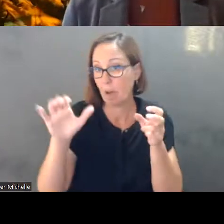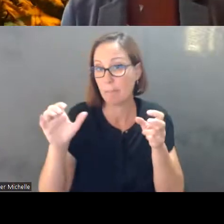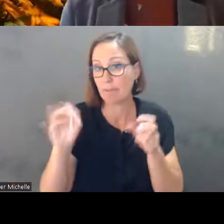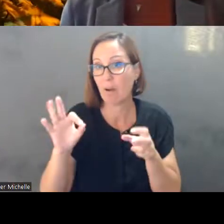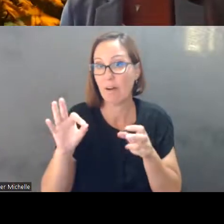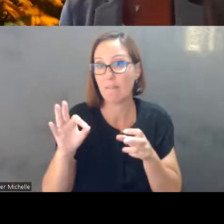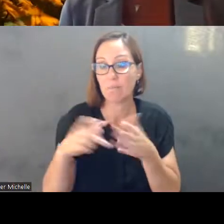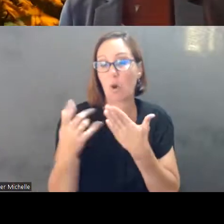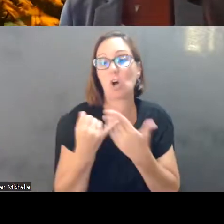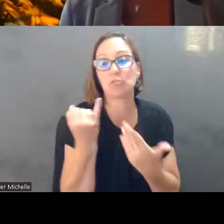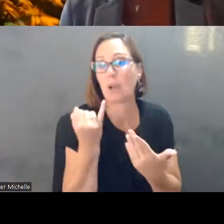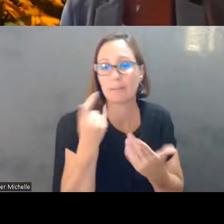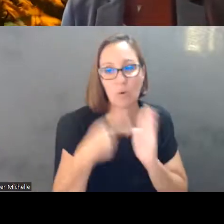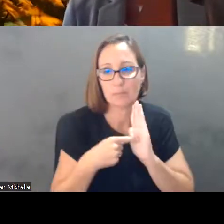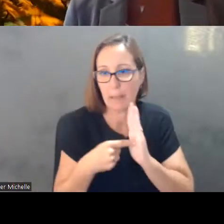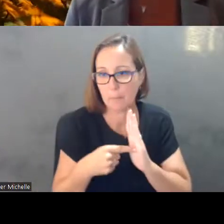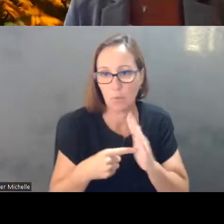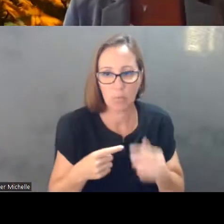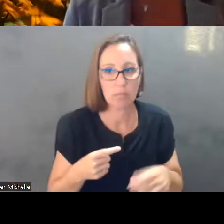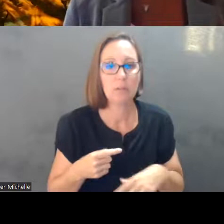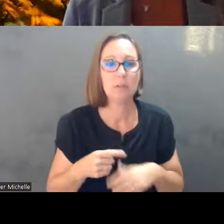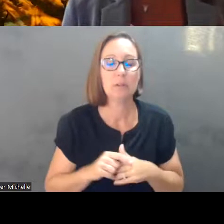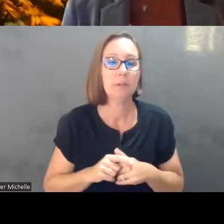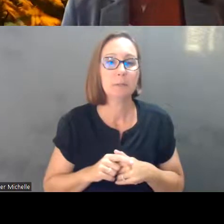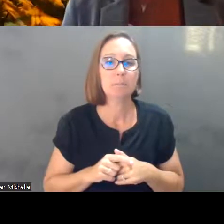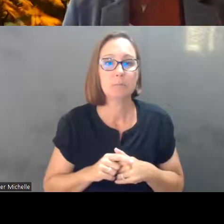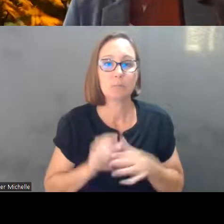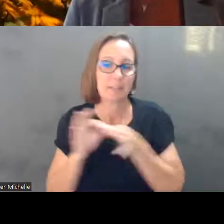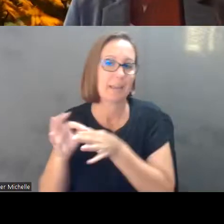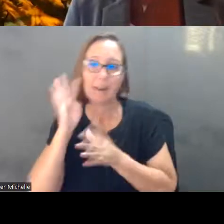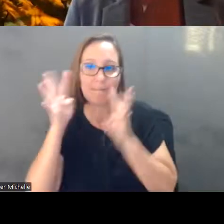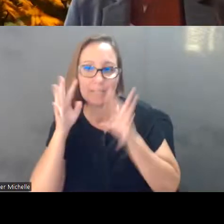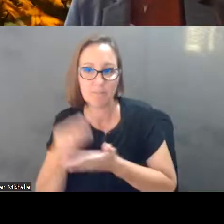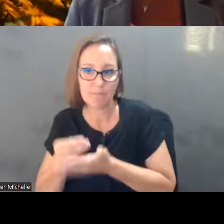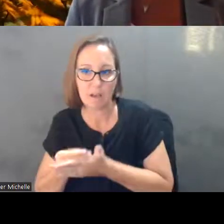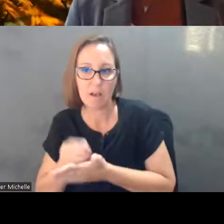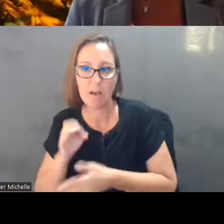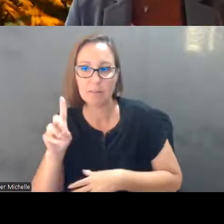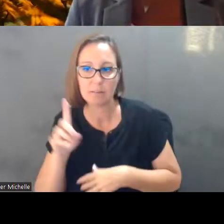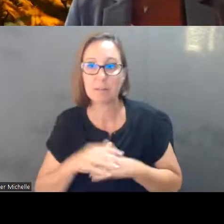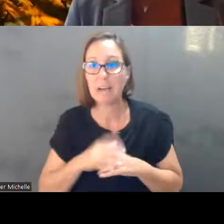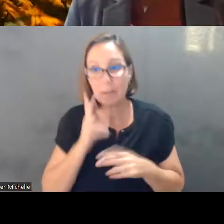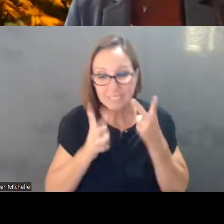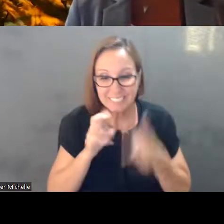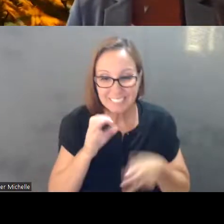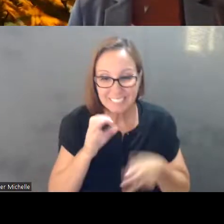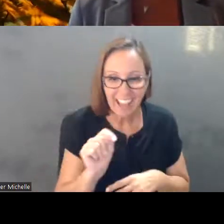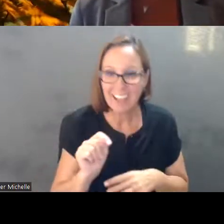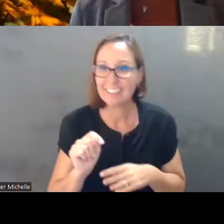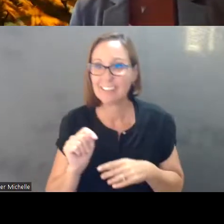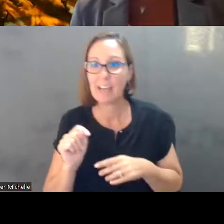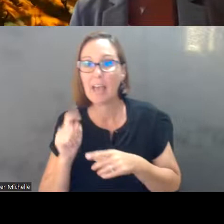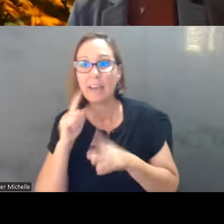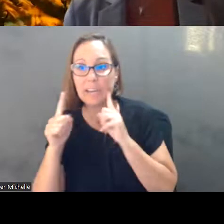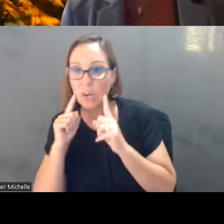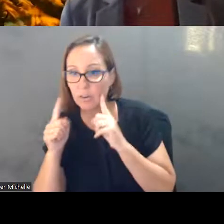projects that's proposed for the Innovation Fund. So I'm seeing in the chat and hearing